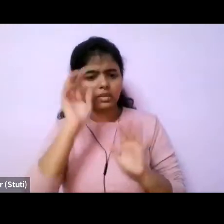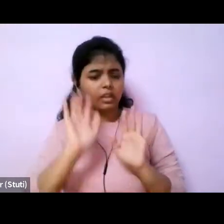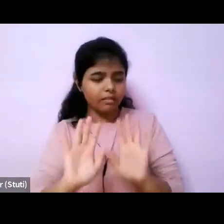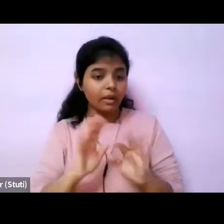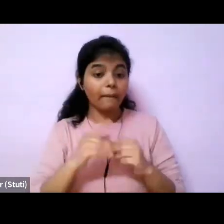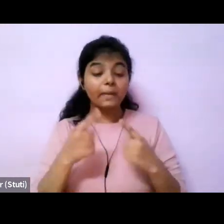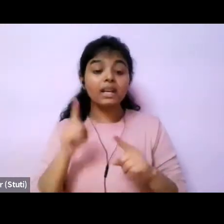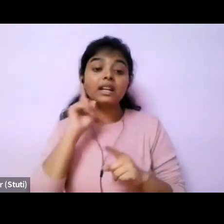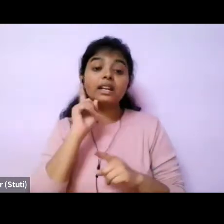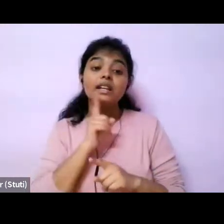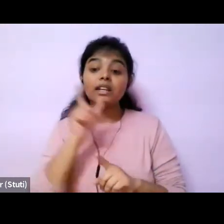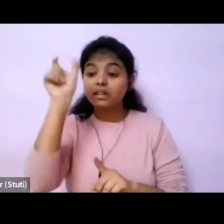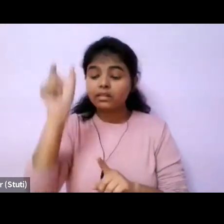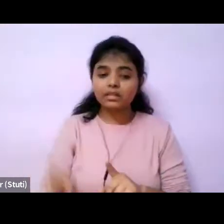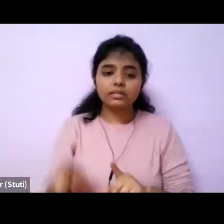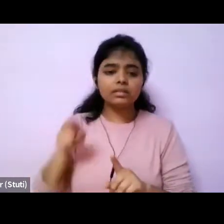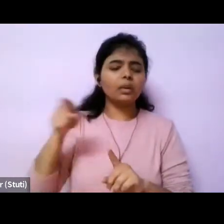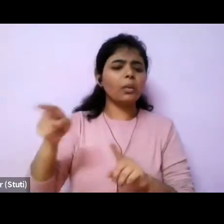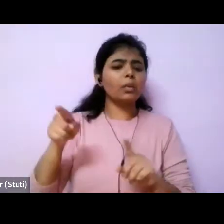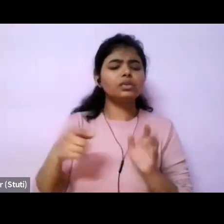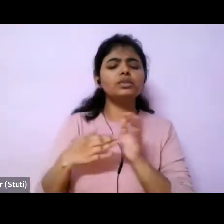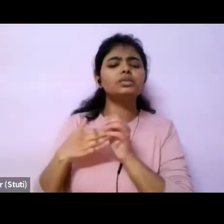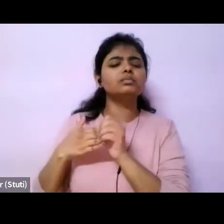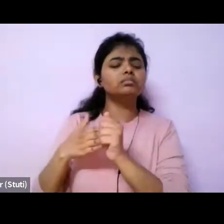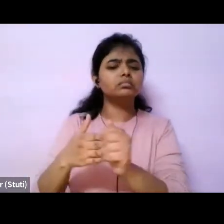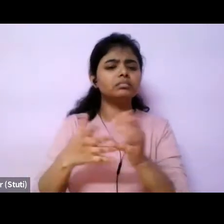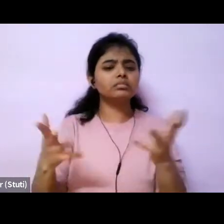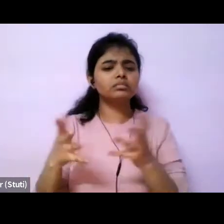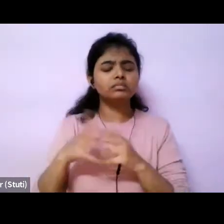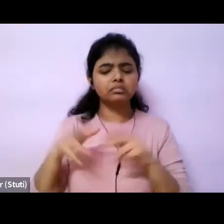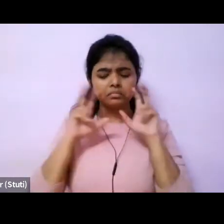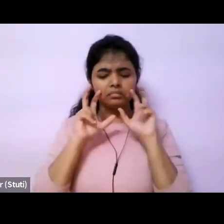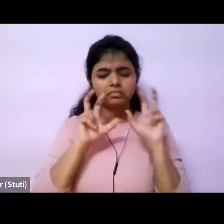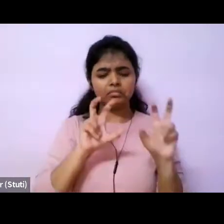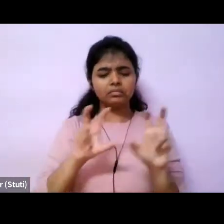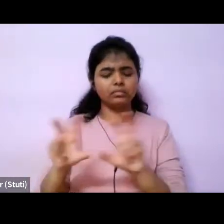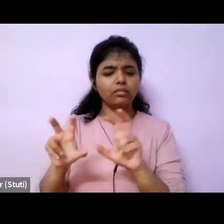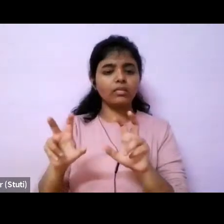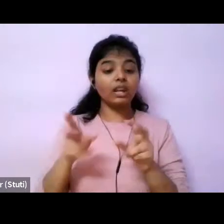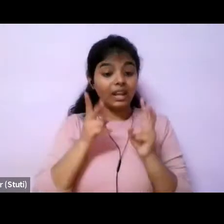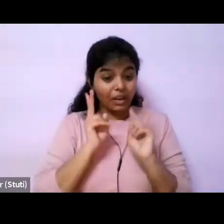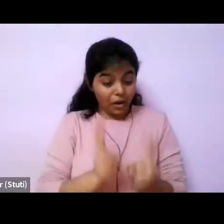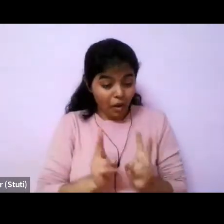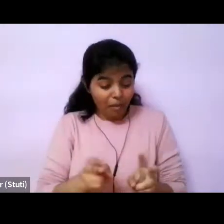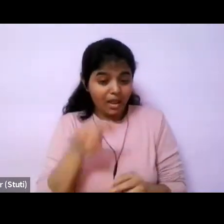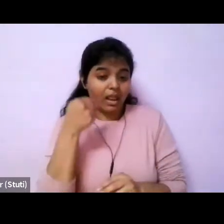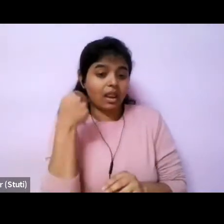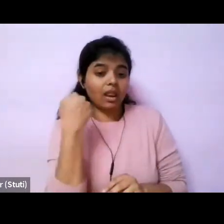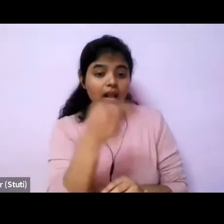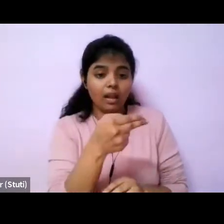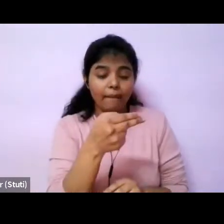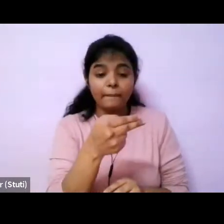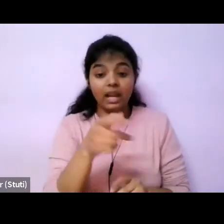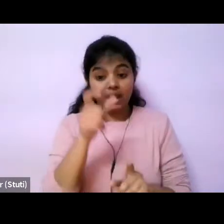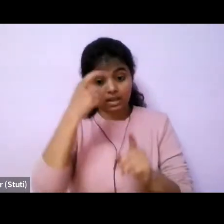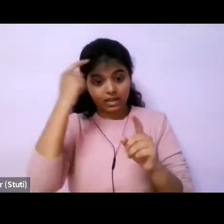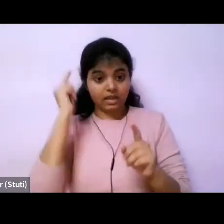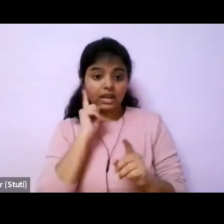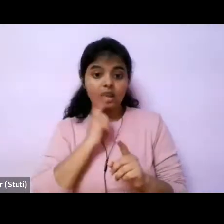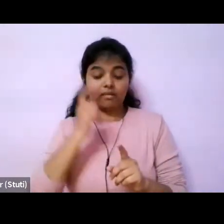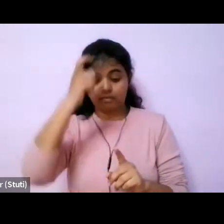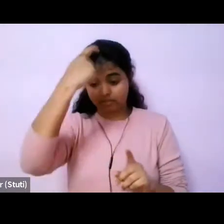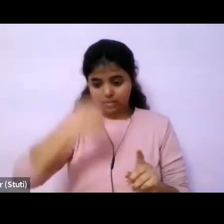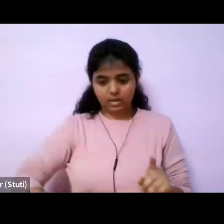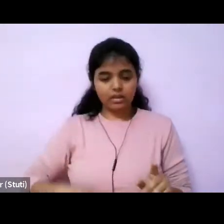is further entrenched in the narrative through its observation that the normate stigmatizes not only the deaf body, but also